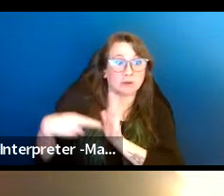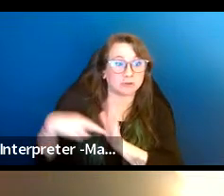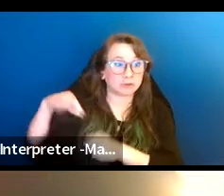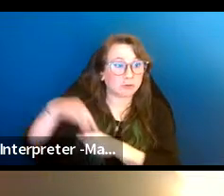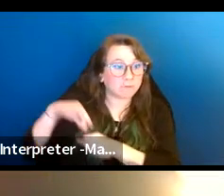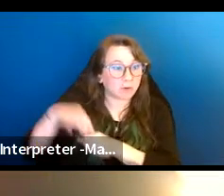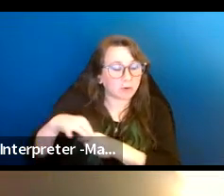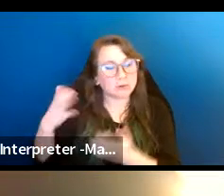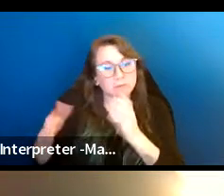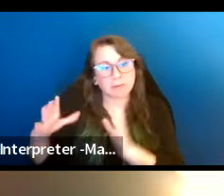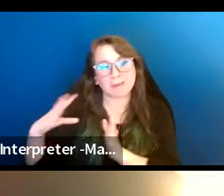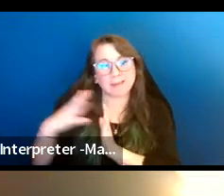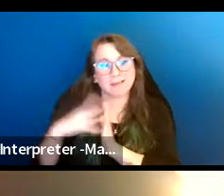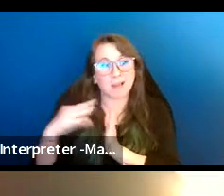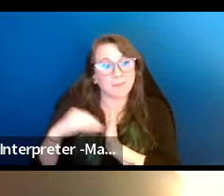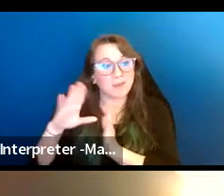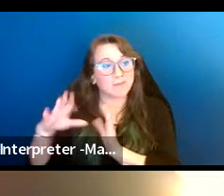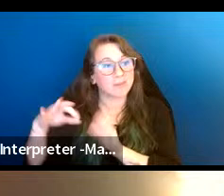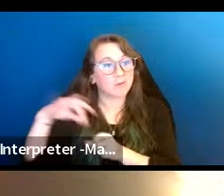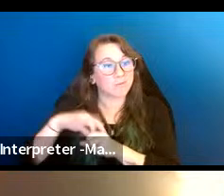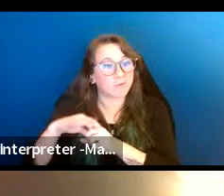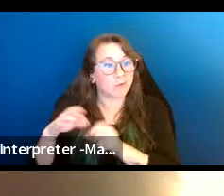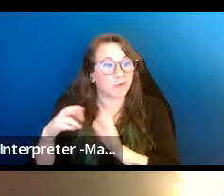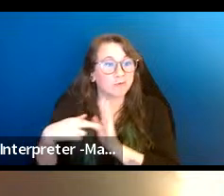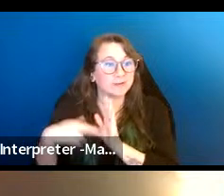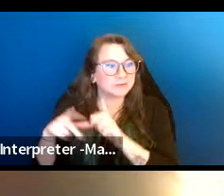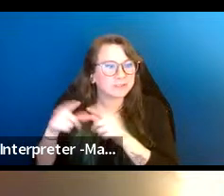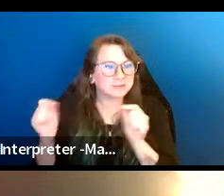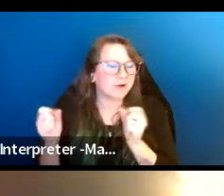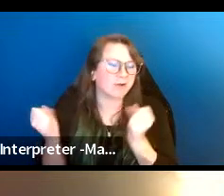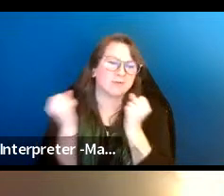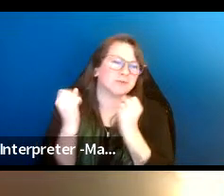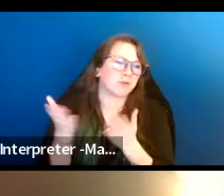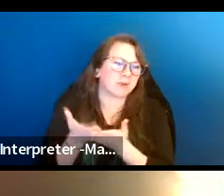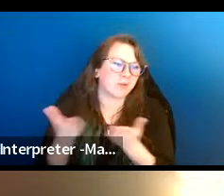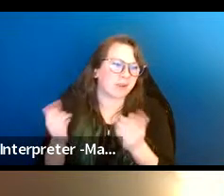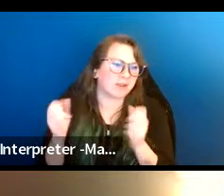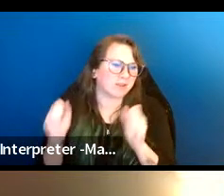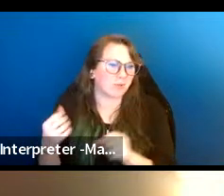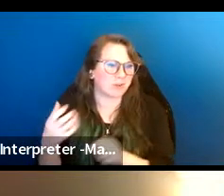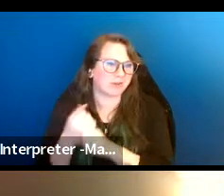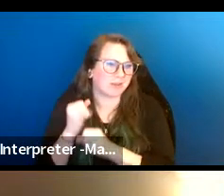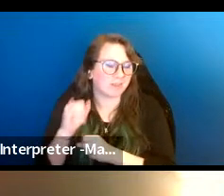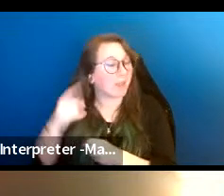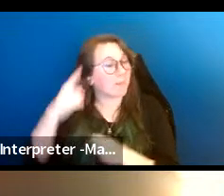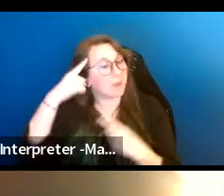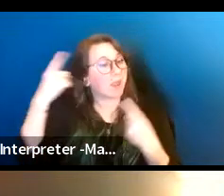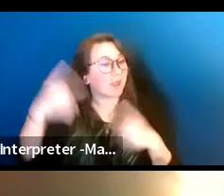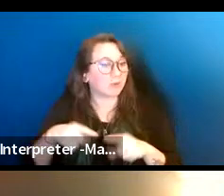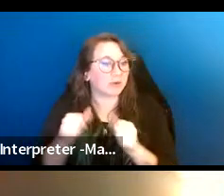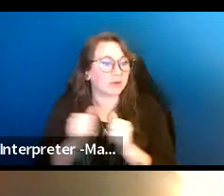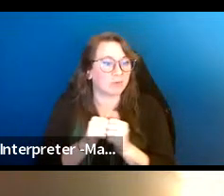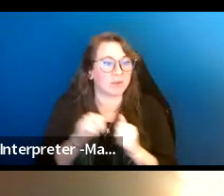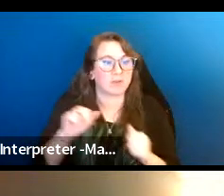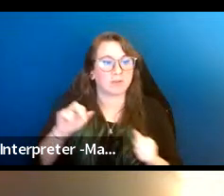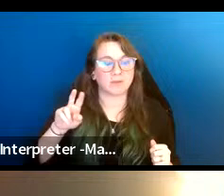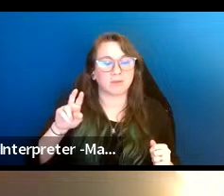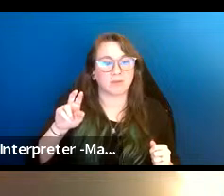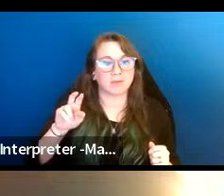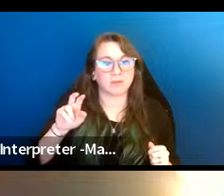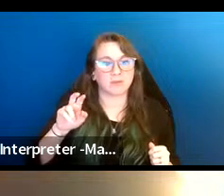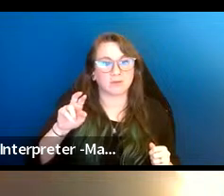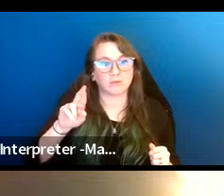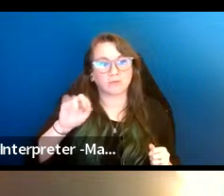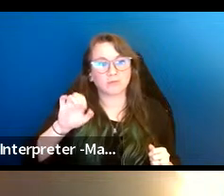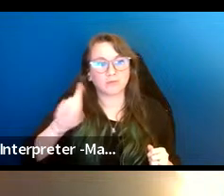you can get a copy of their voter registration card. I mean, there's so many different ways we can look at this, but I do agree with Commissioner Reed when he says,